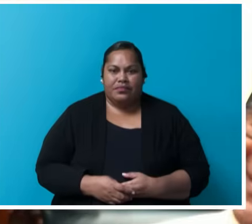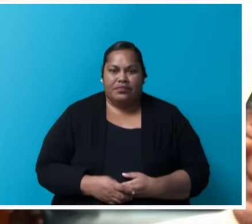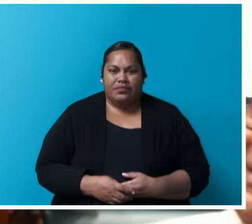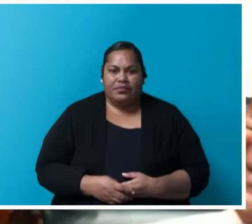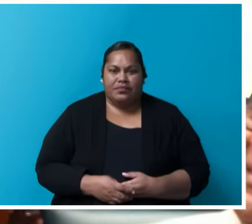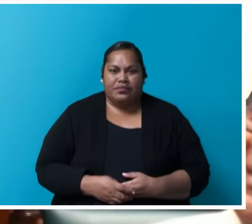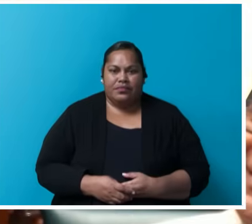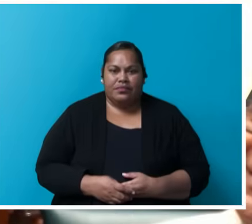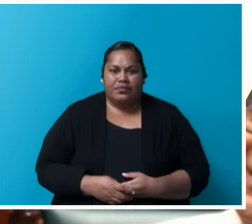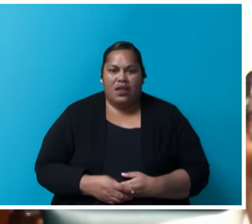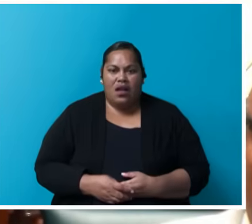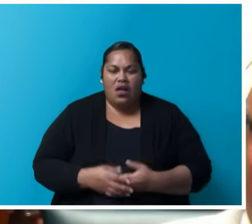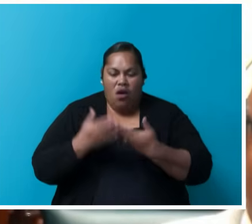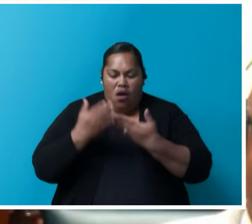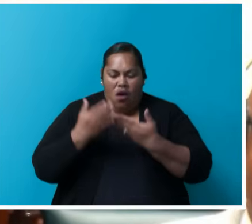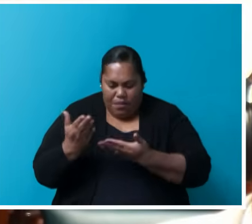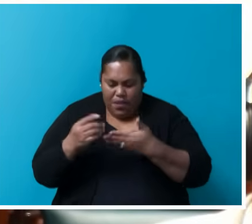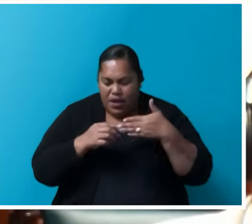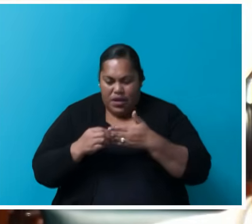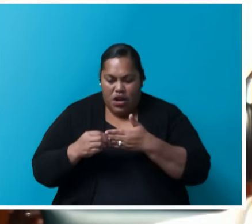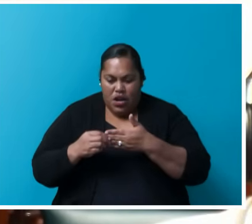The Honourable Leader of the Opposition